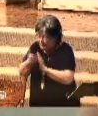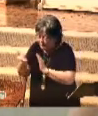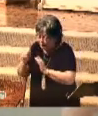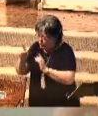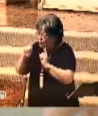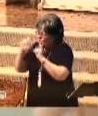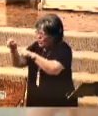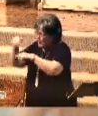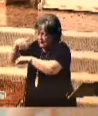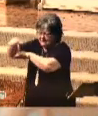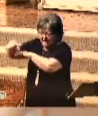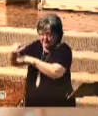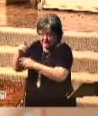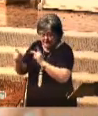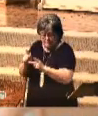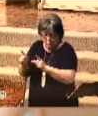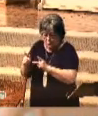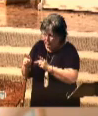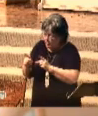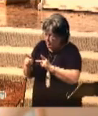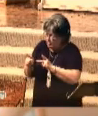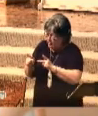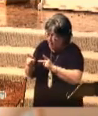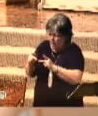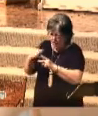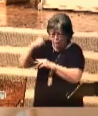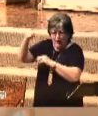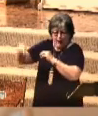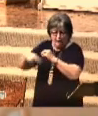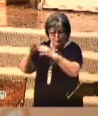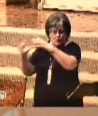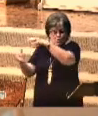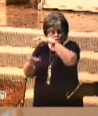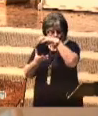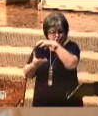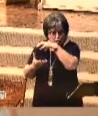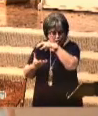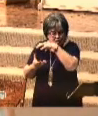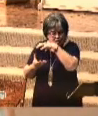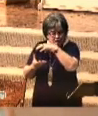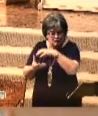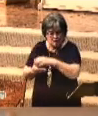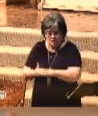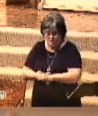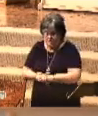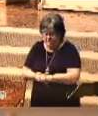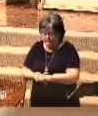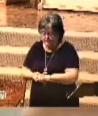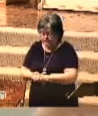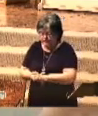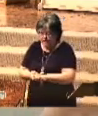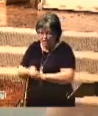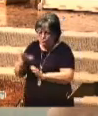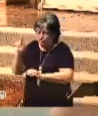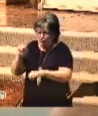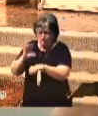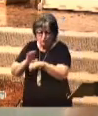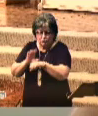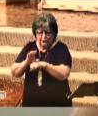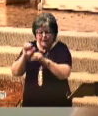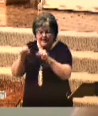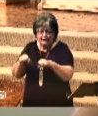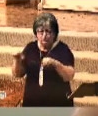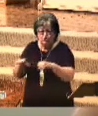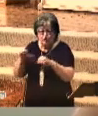you sending people around the world?" No church can do everything, but